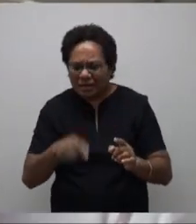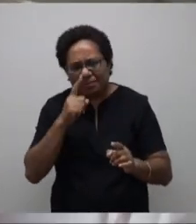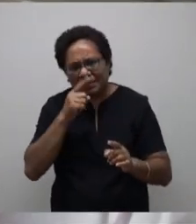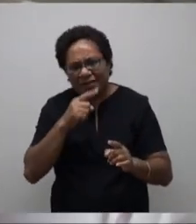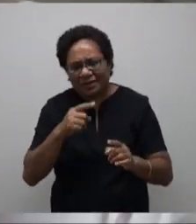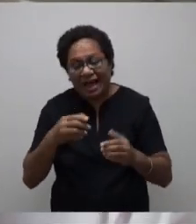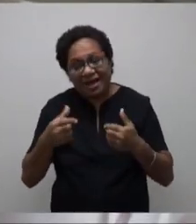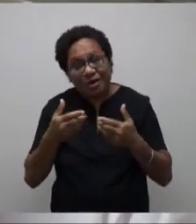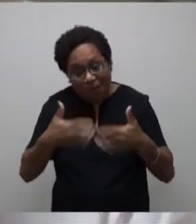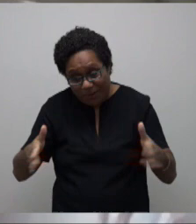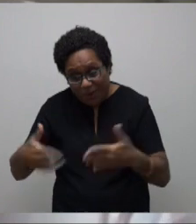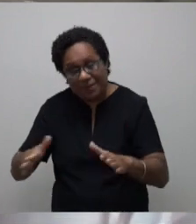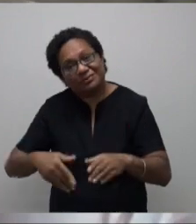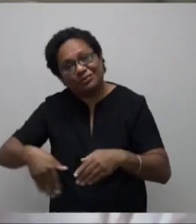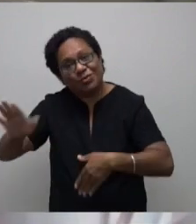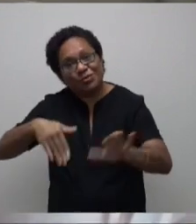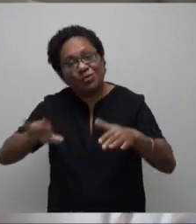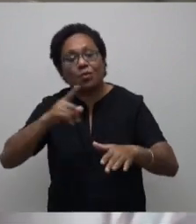of the virus.